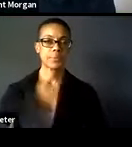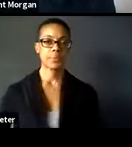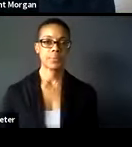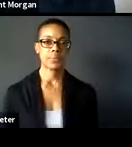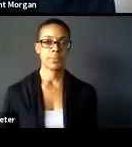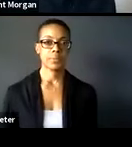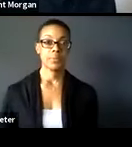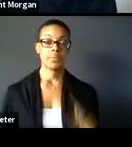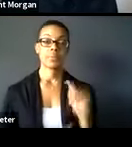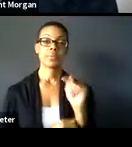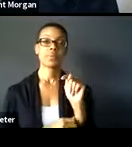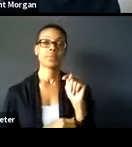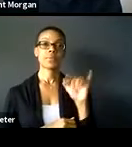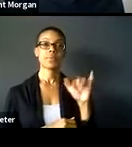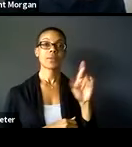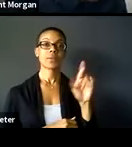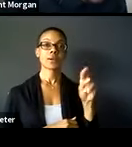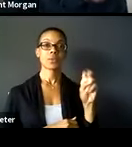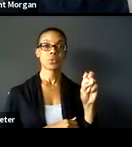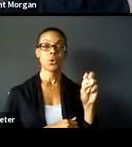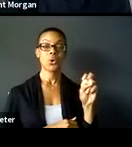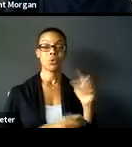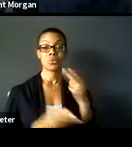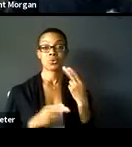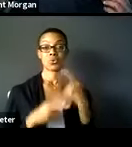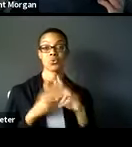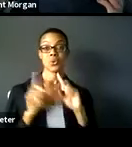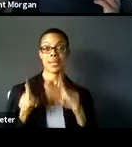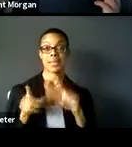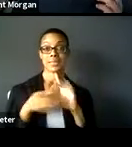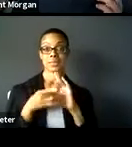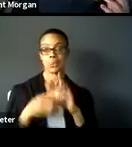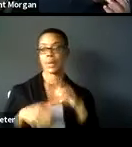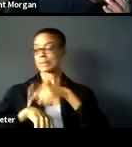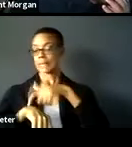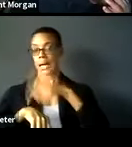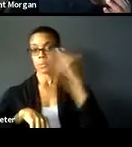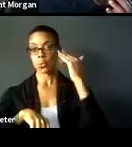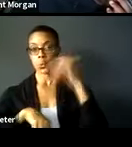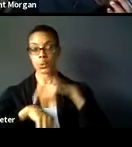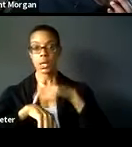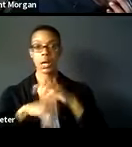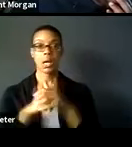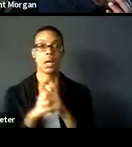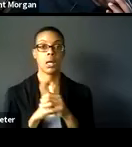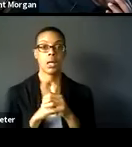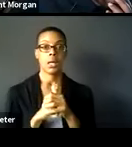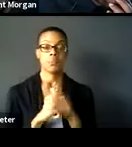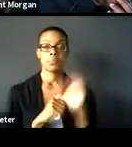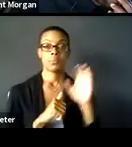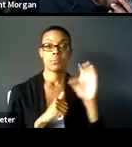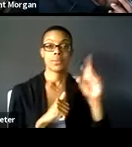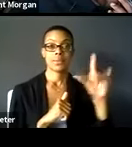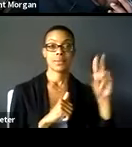My quick answer in terms of respecting the time is, as Celina